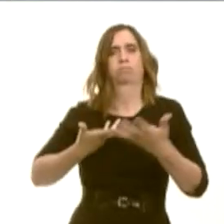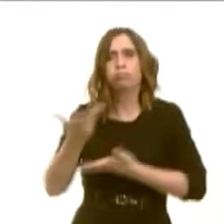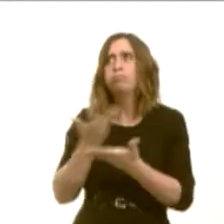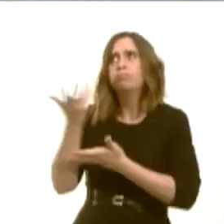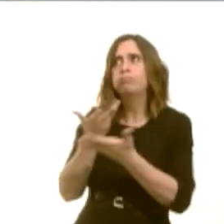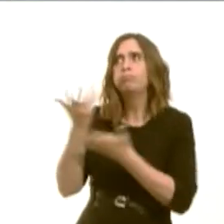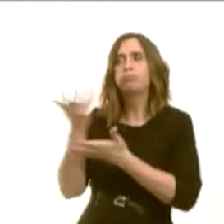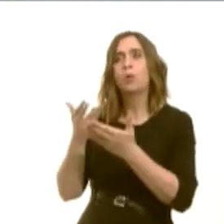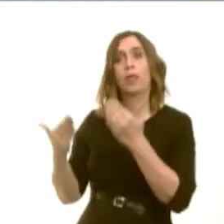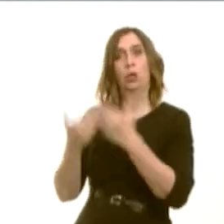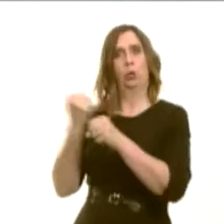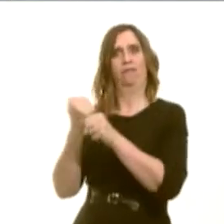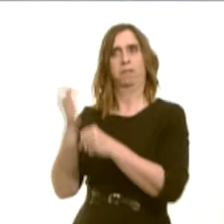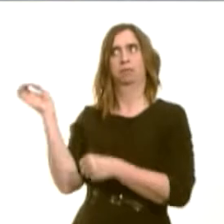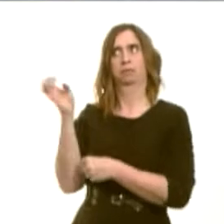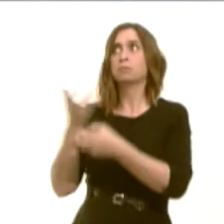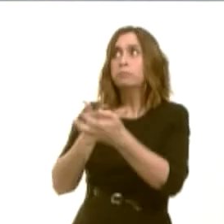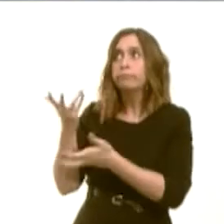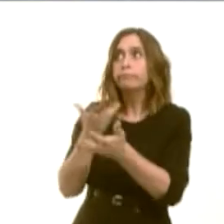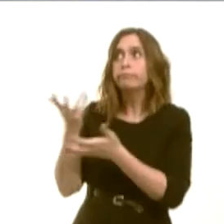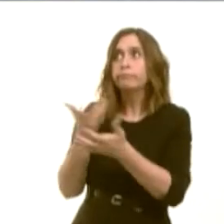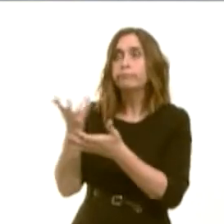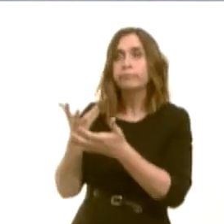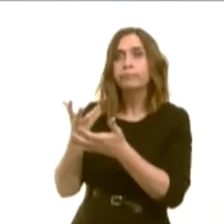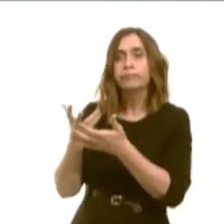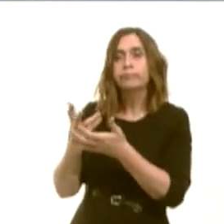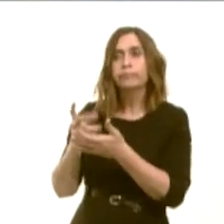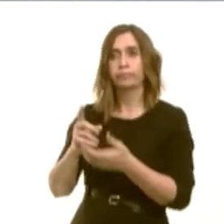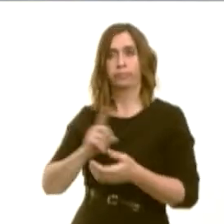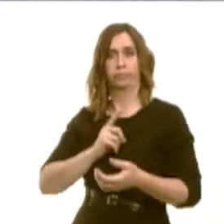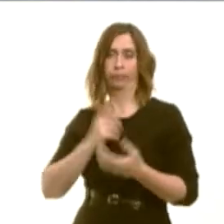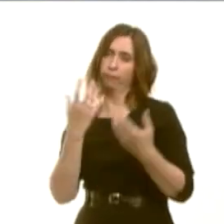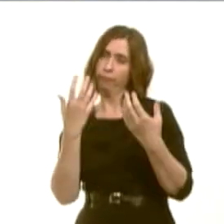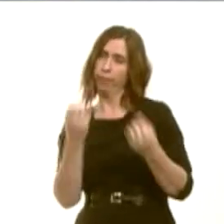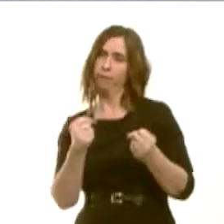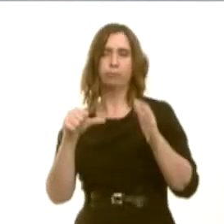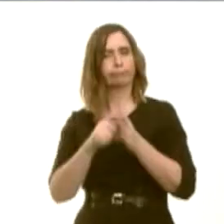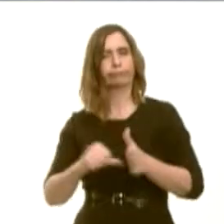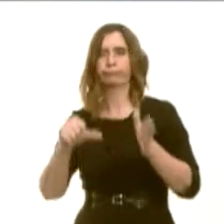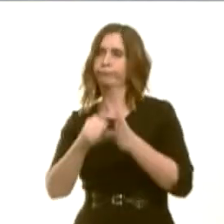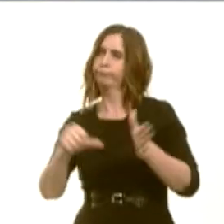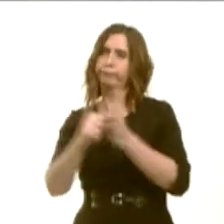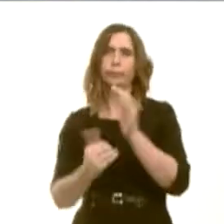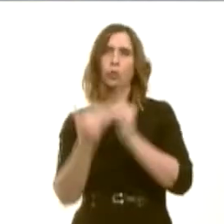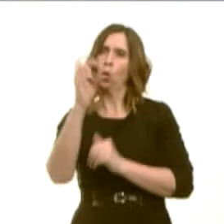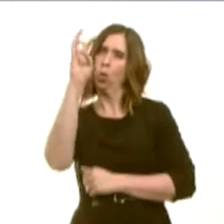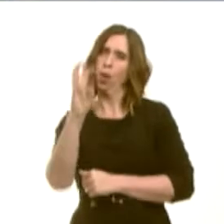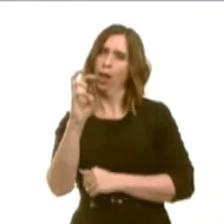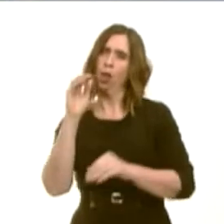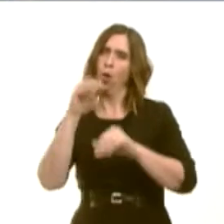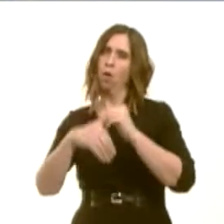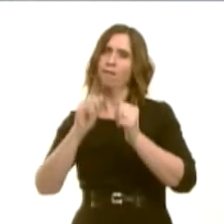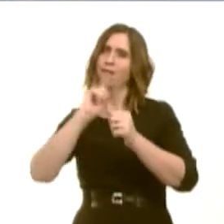government in Westminster to see if they are eager to see this development, because there are a number of problems in North Wales in relation to the